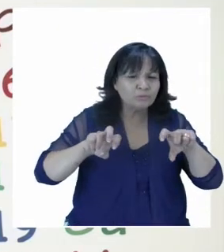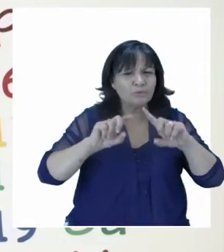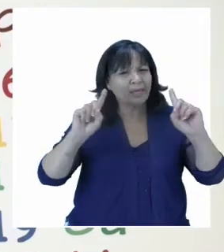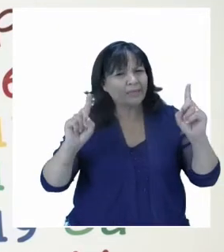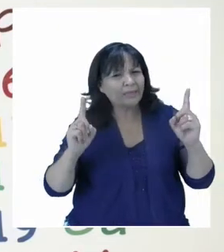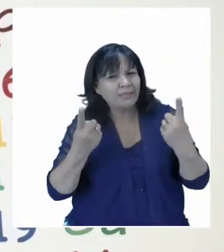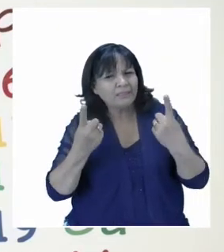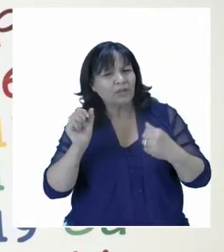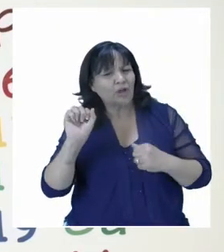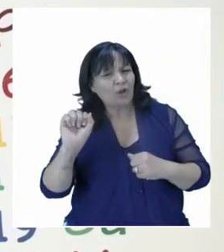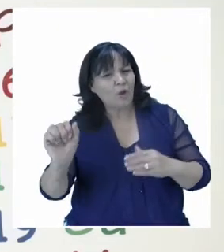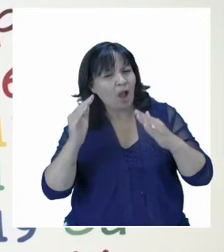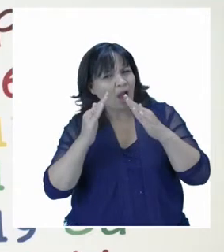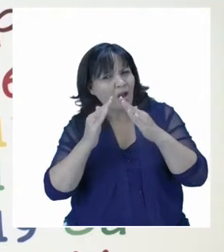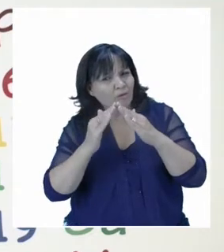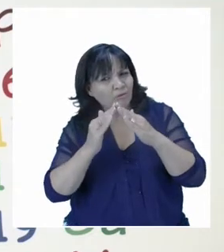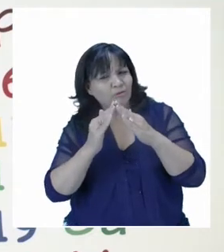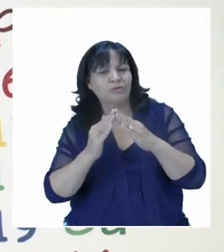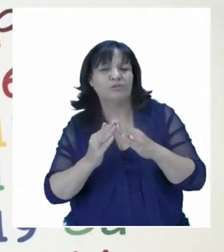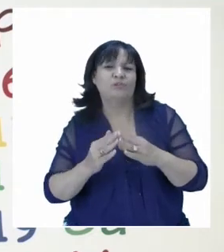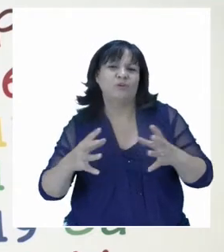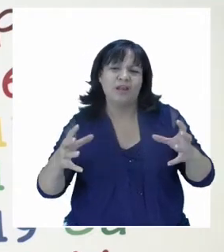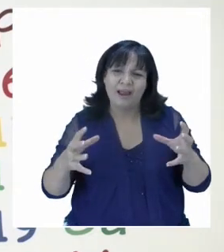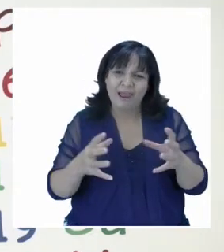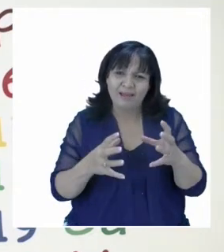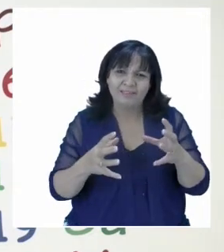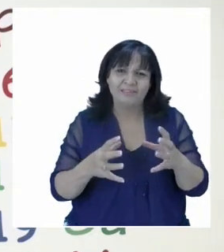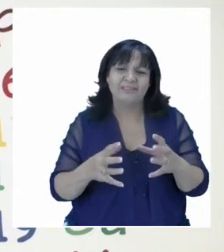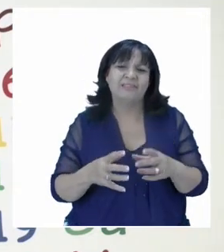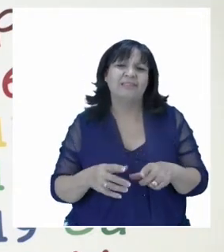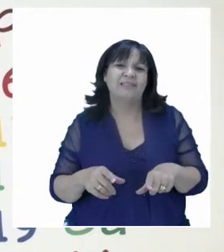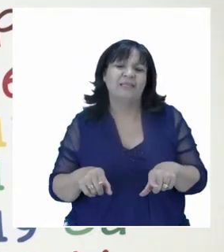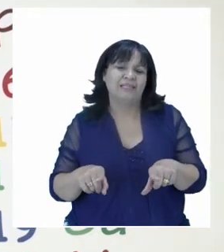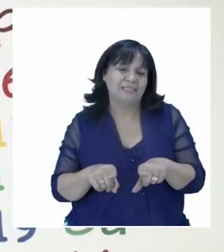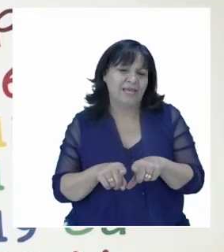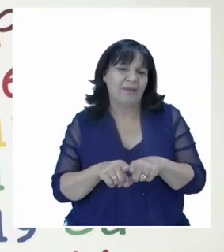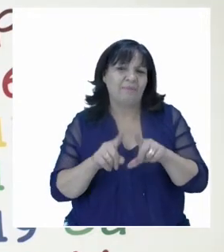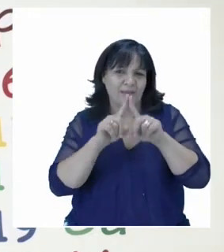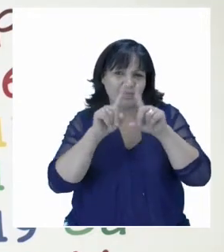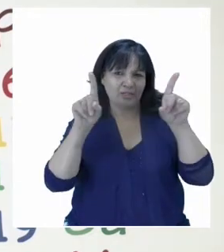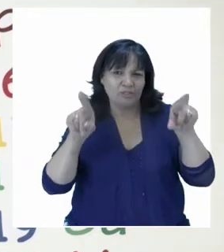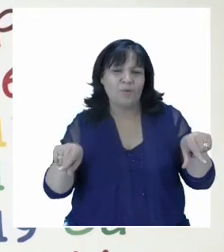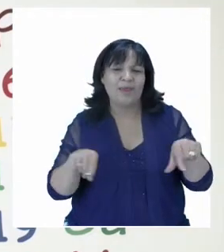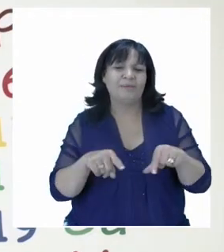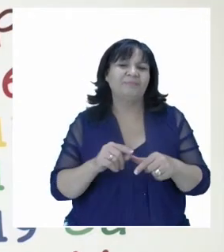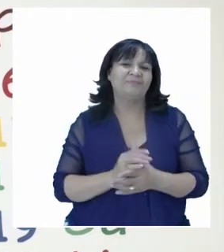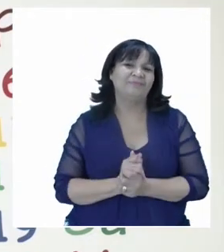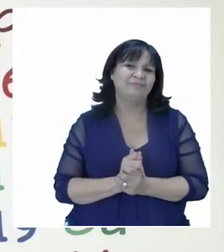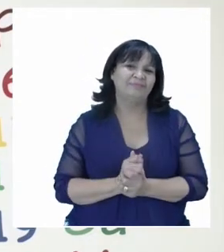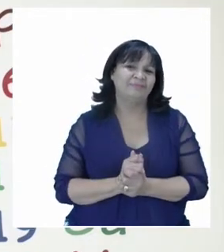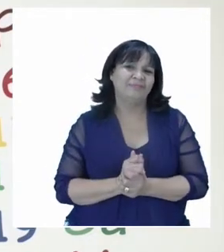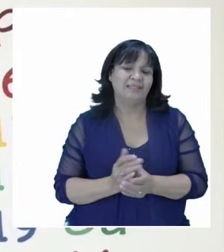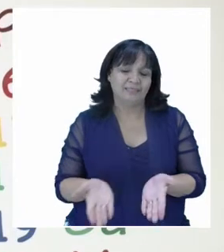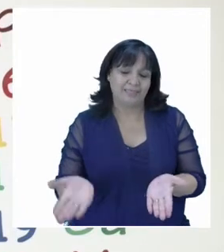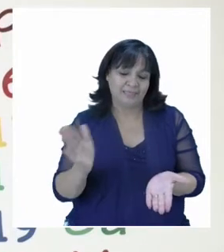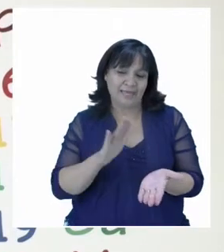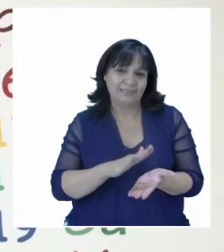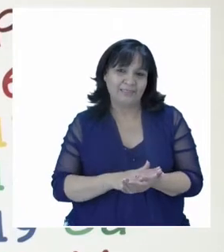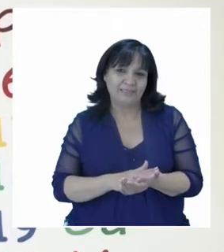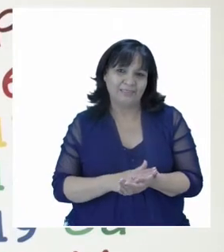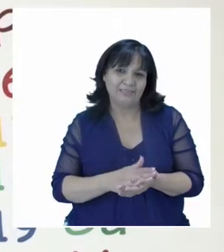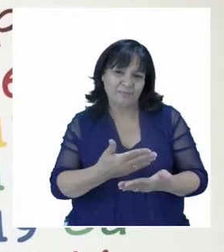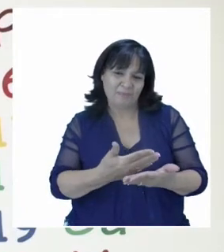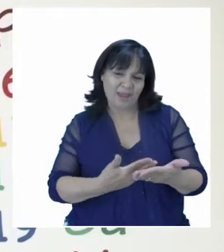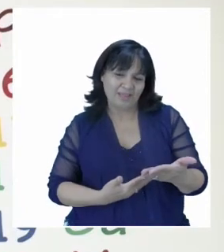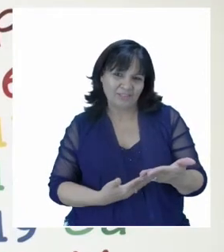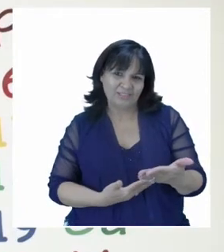are also the shape of a square. Let's now turn to the next page,